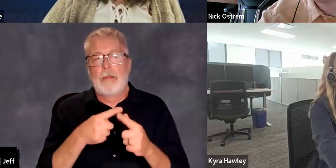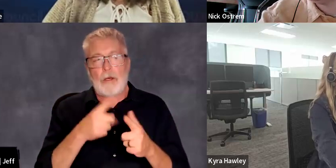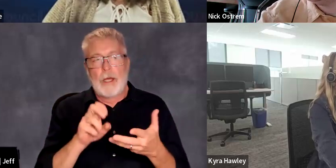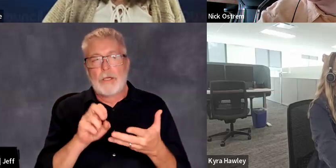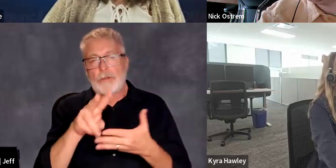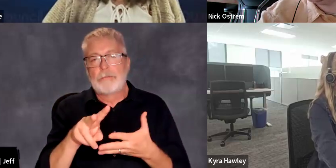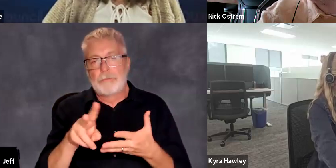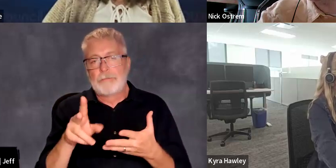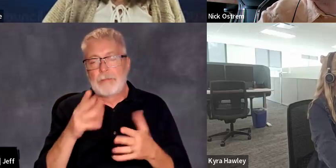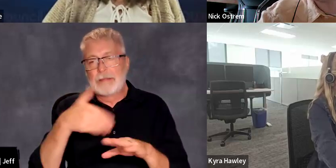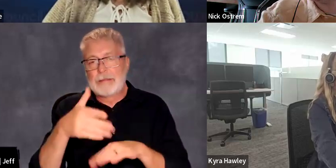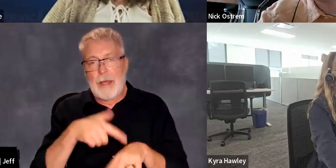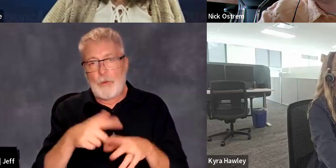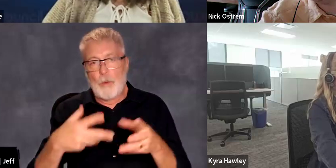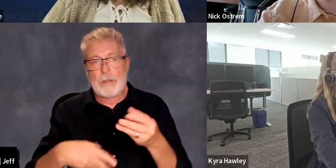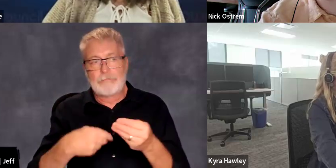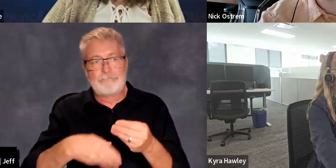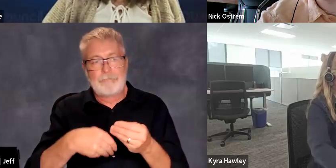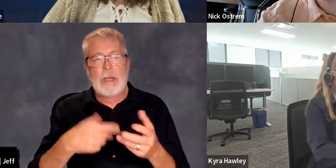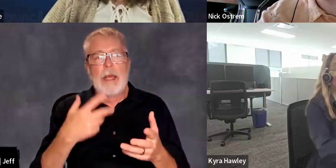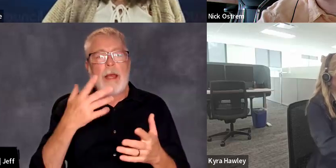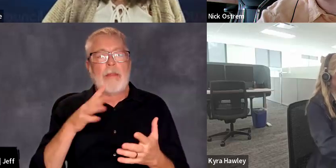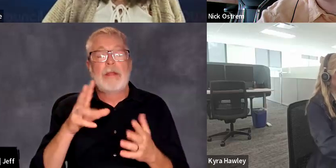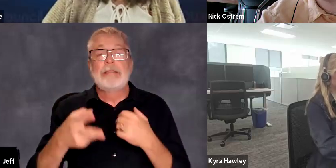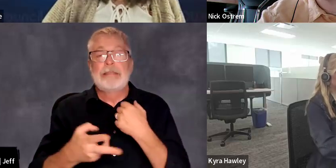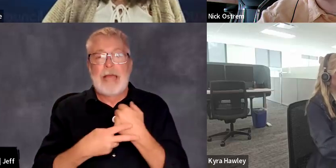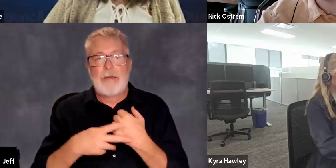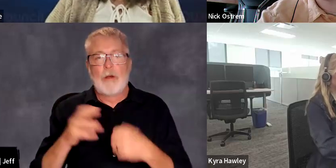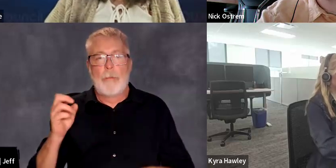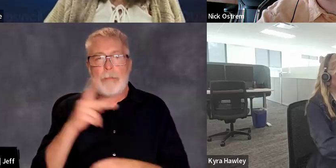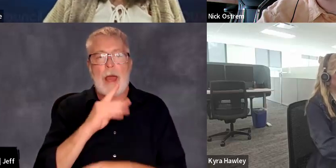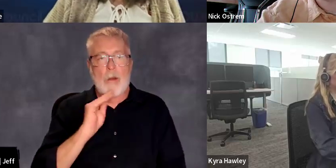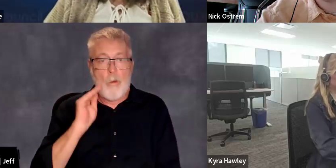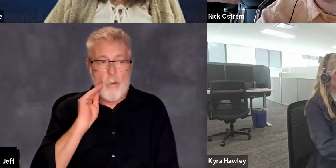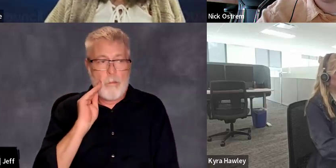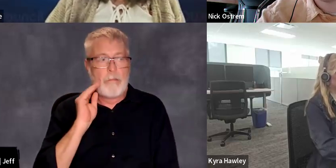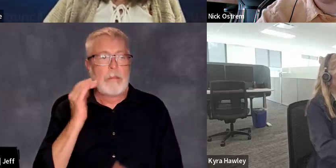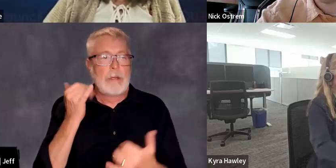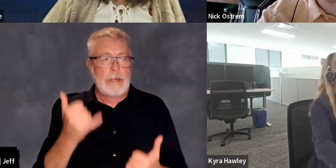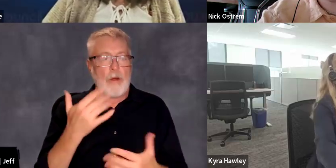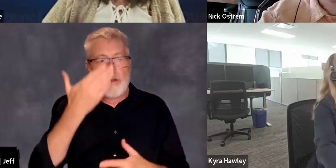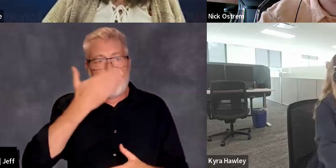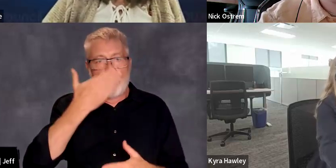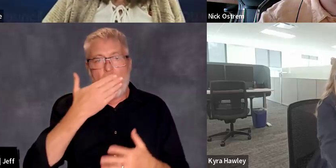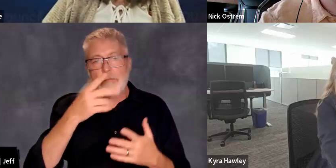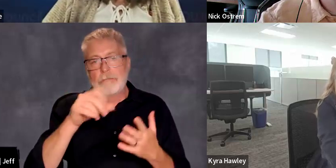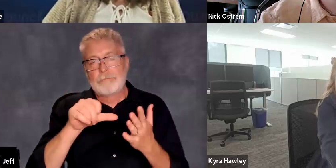in. But you want to make sure you hit save and return to home, and that will take you back to the PrepWise homepage.